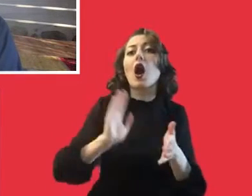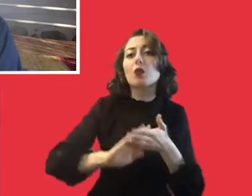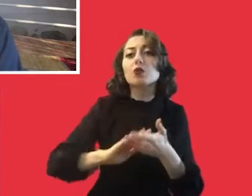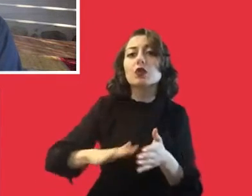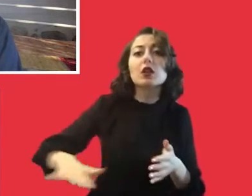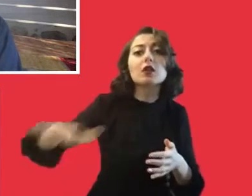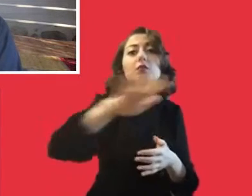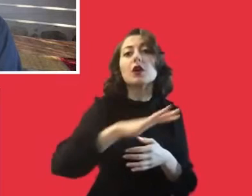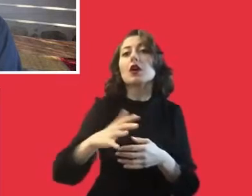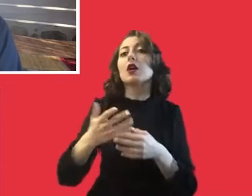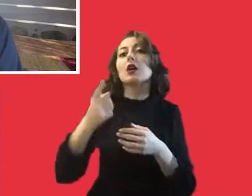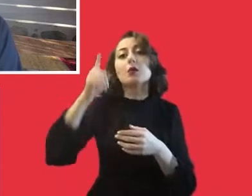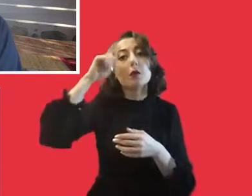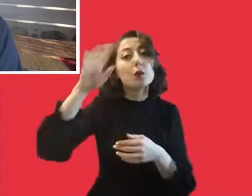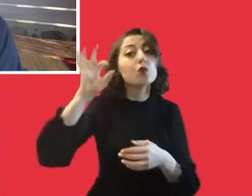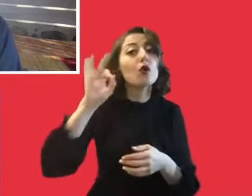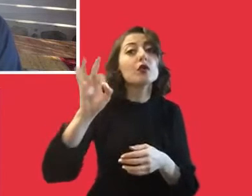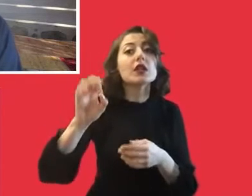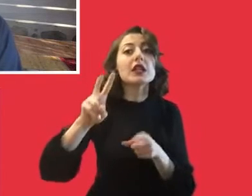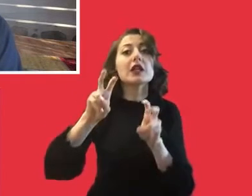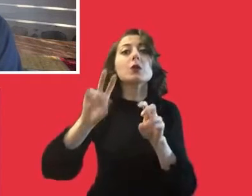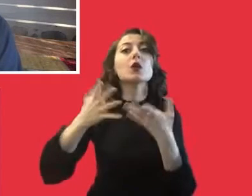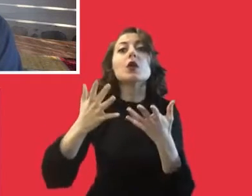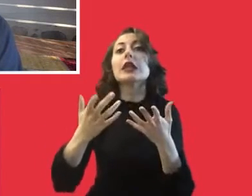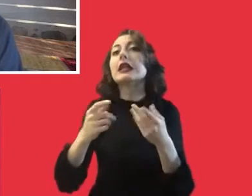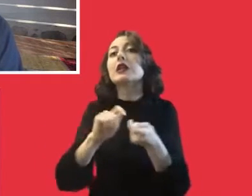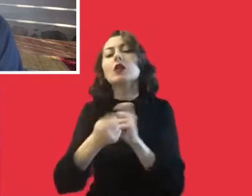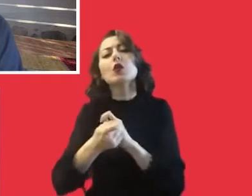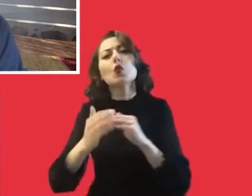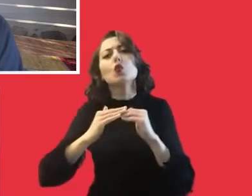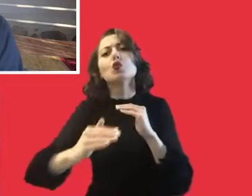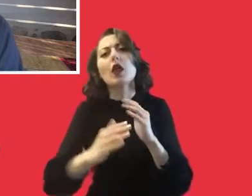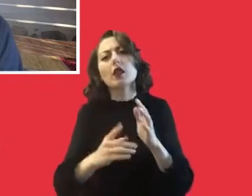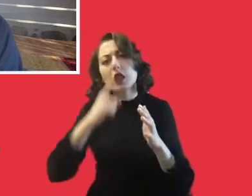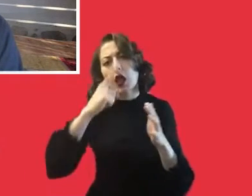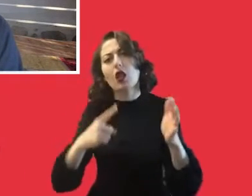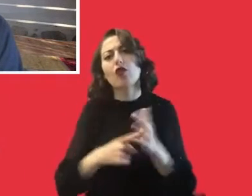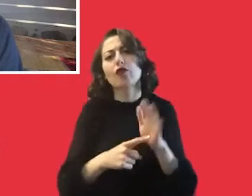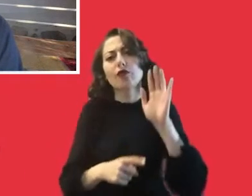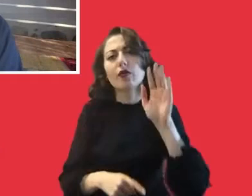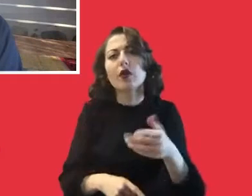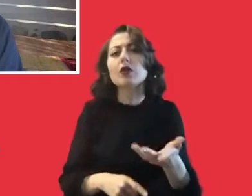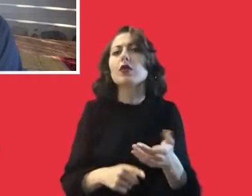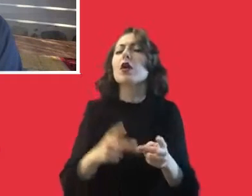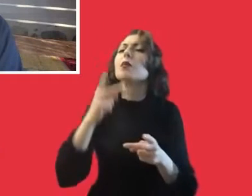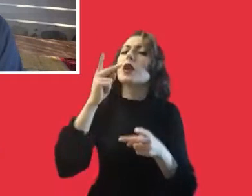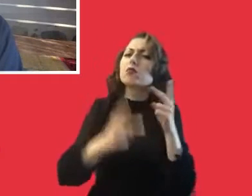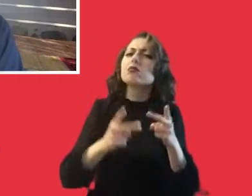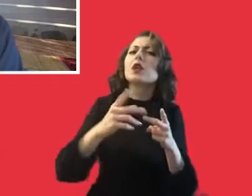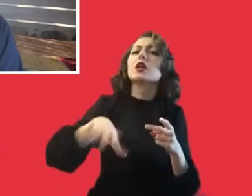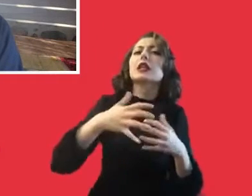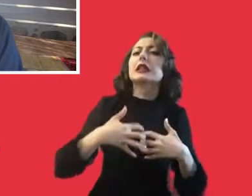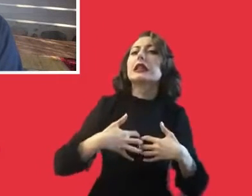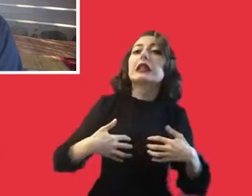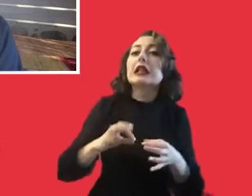the trainers, and we are organizing trainings, and we are giving trainings to the